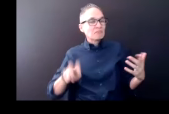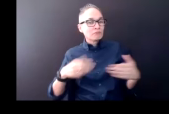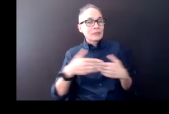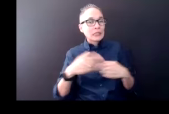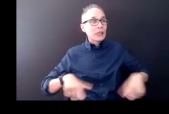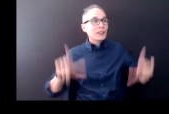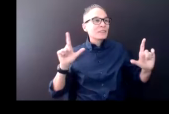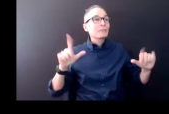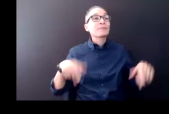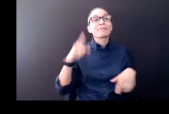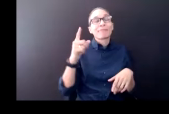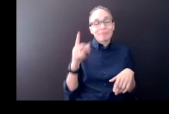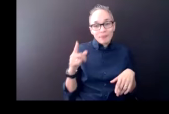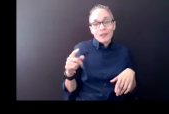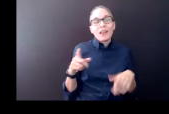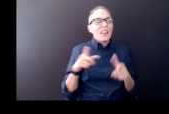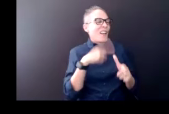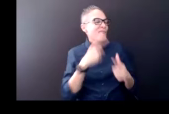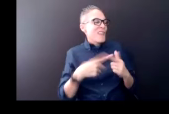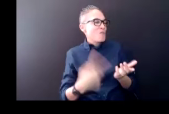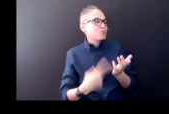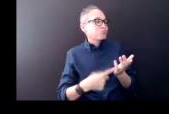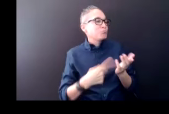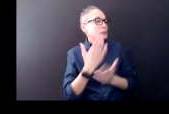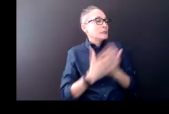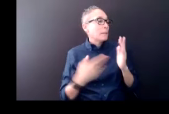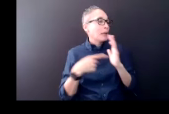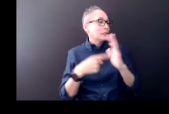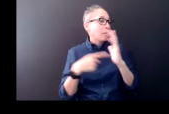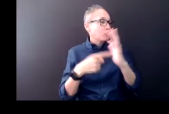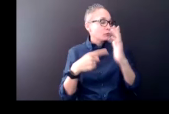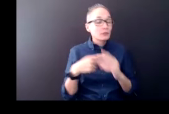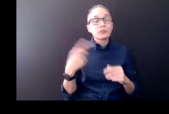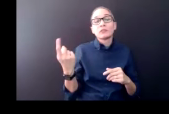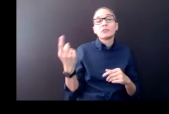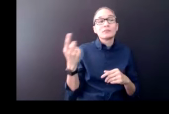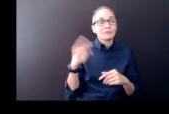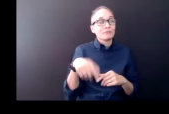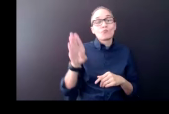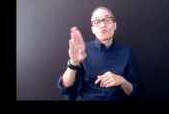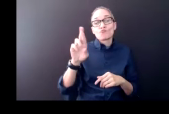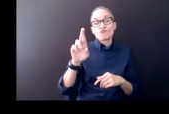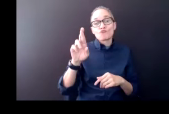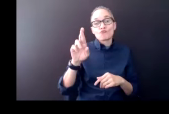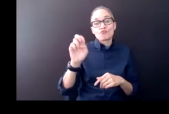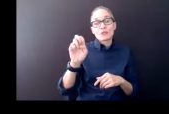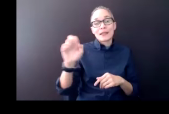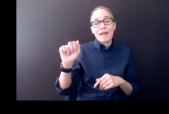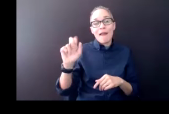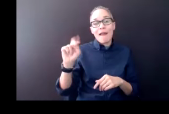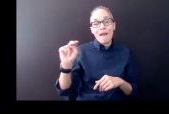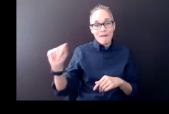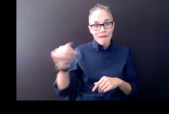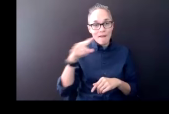slide, Okay. and then we'll talk about some examples. So I there